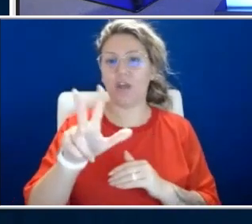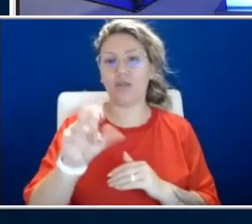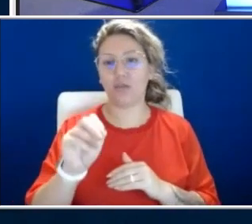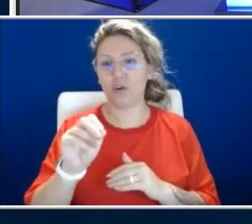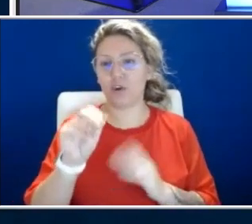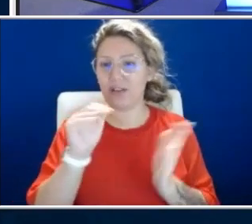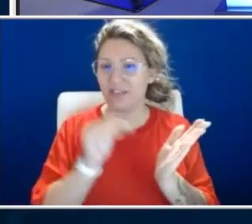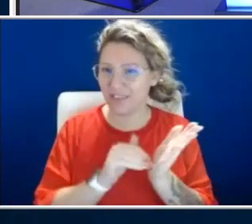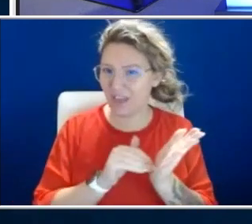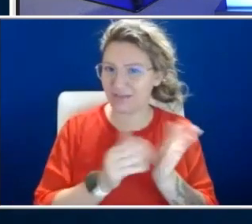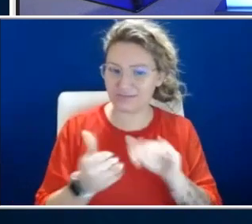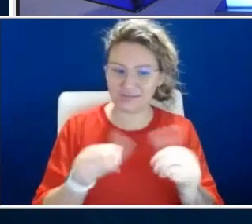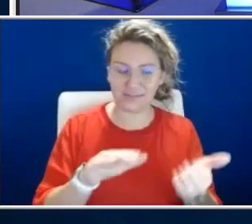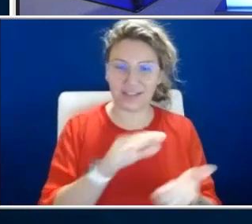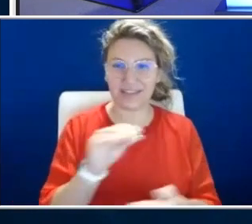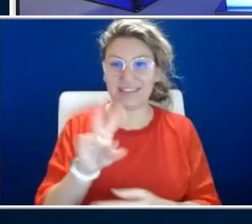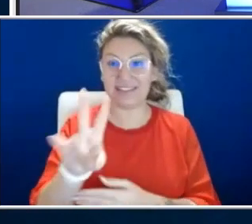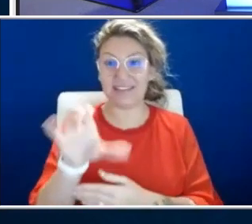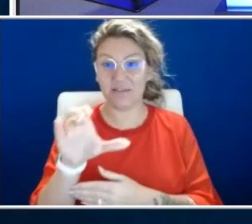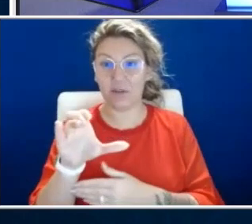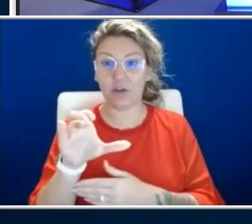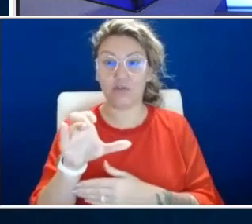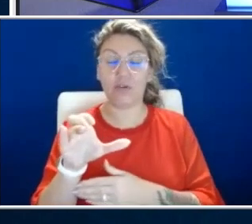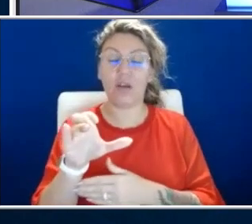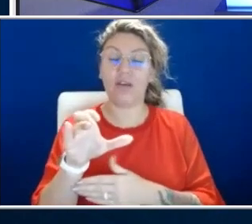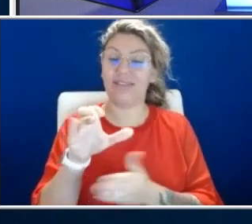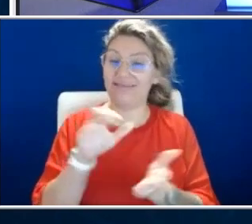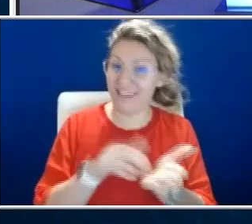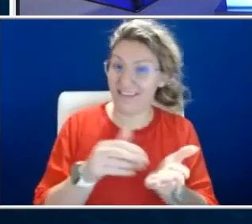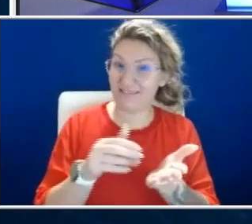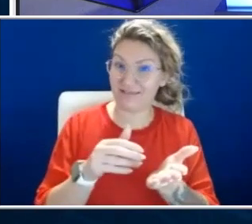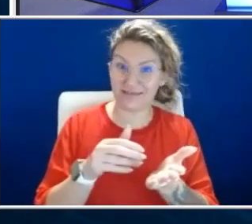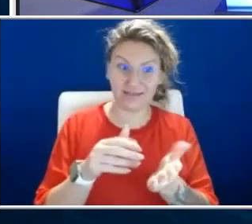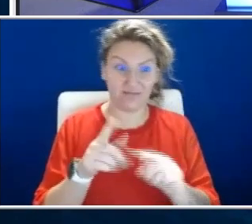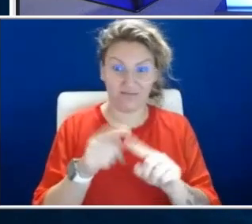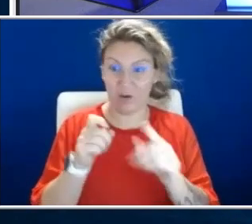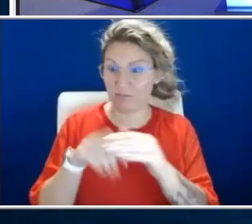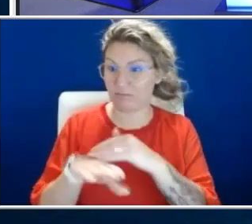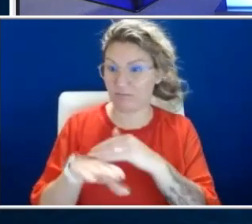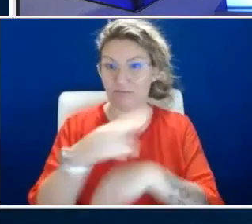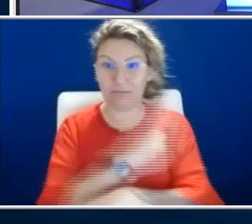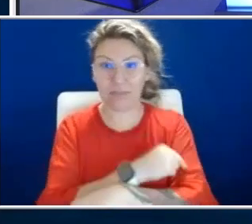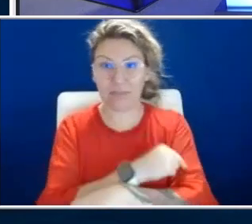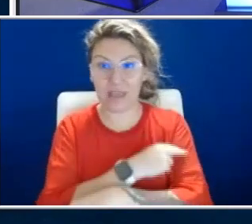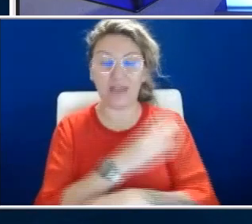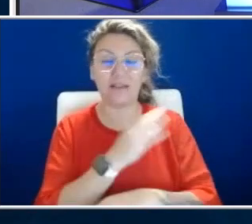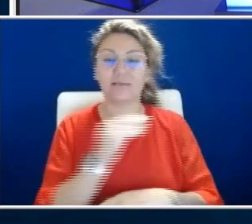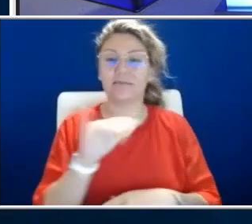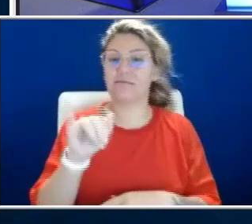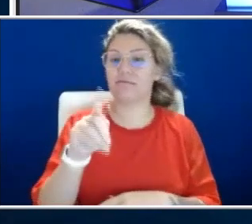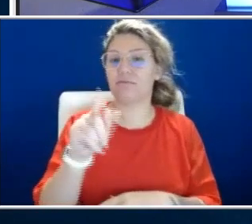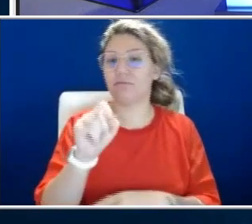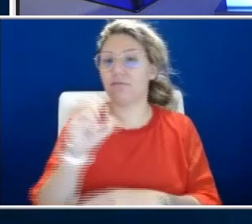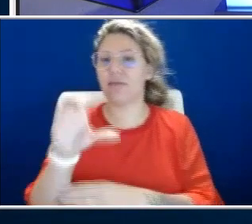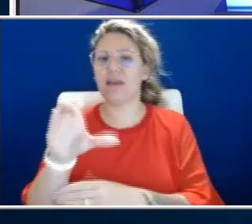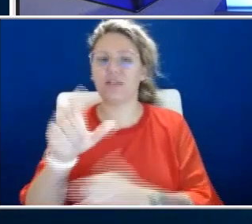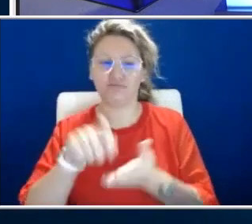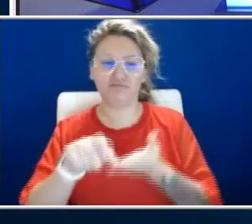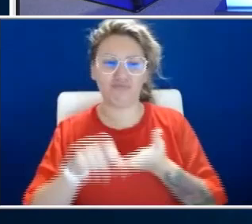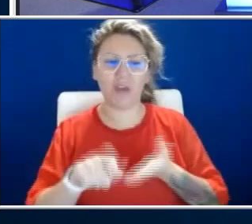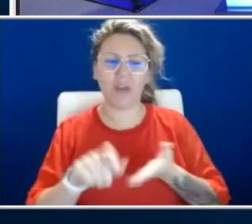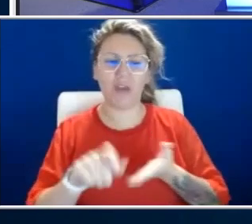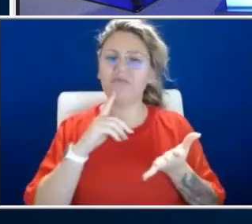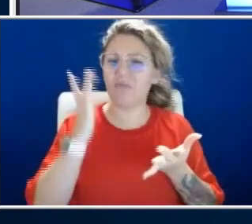700,000 hospitalizations among adult Medicare recipients. So Isaac goes on to write, if this is the case, why are